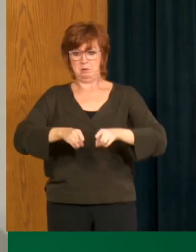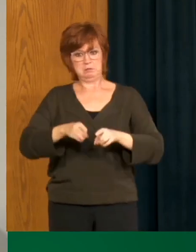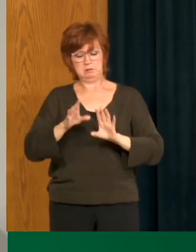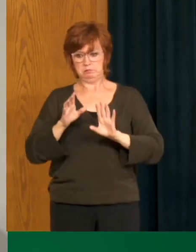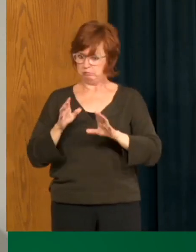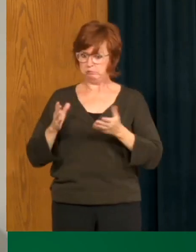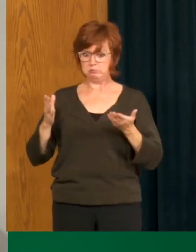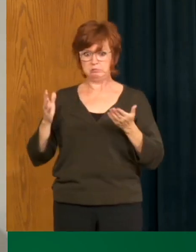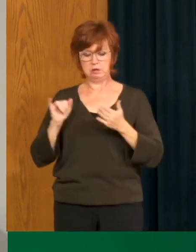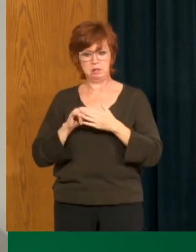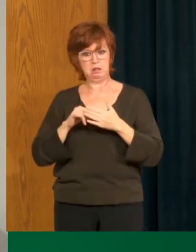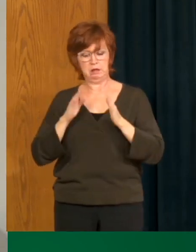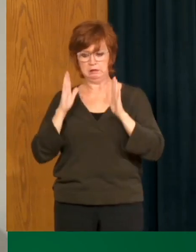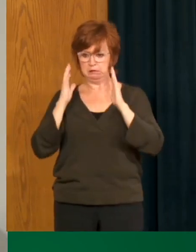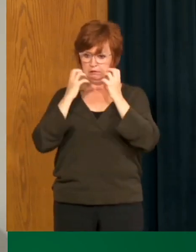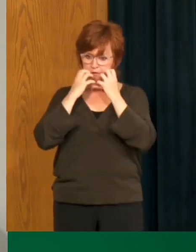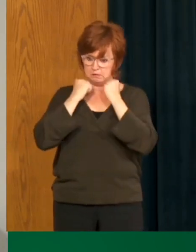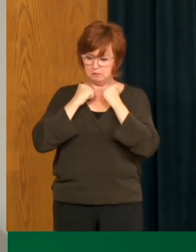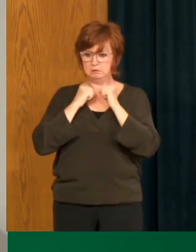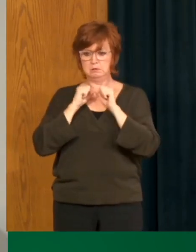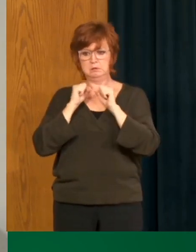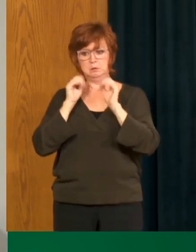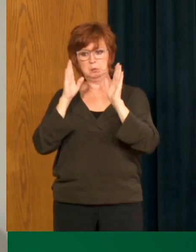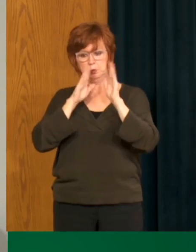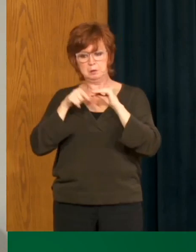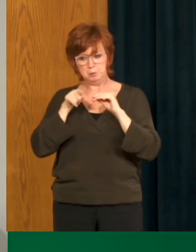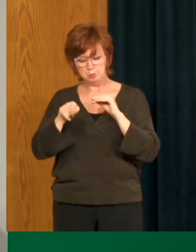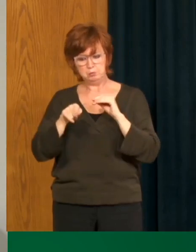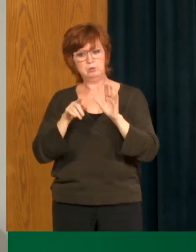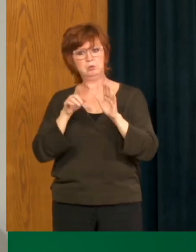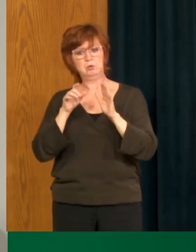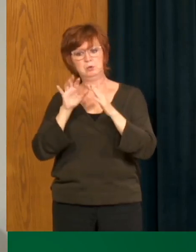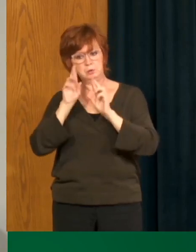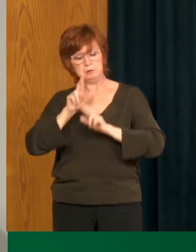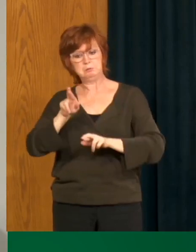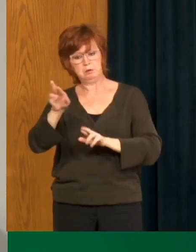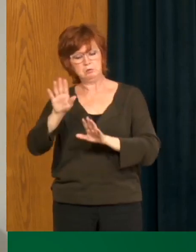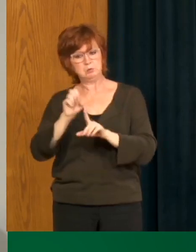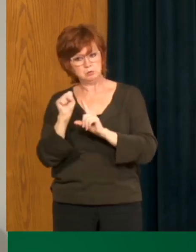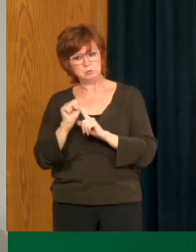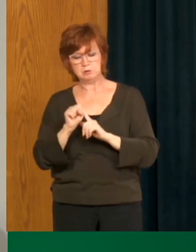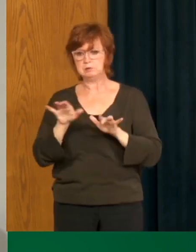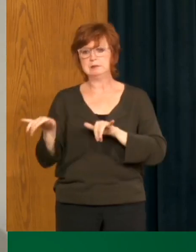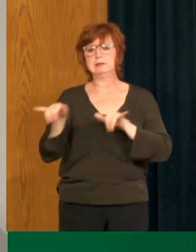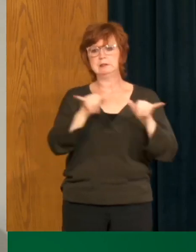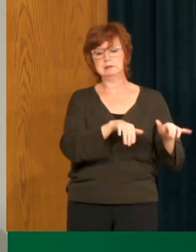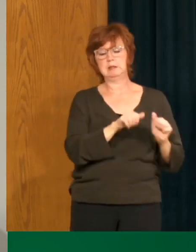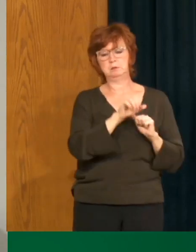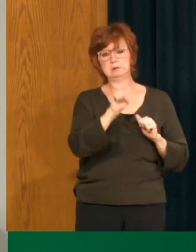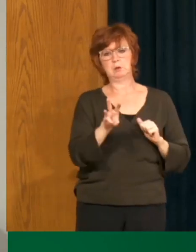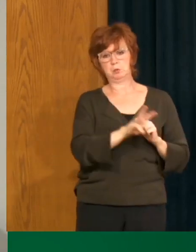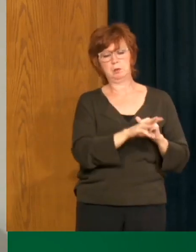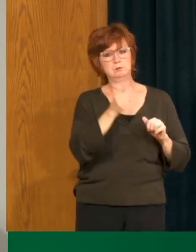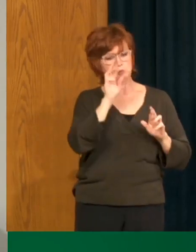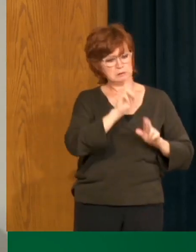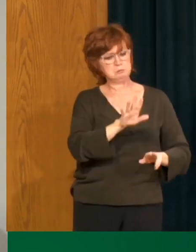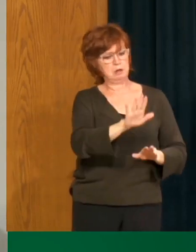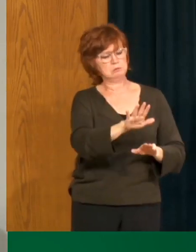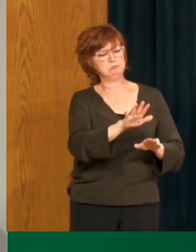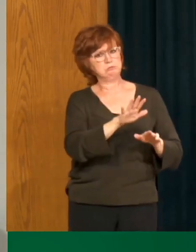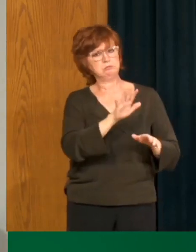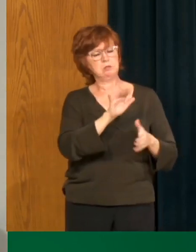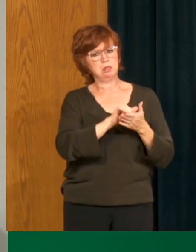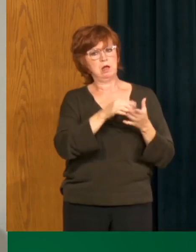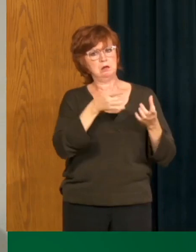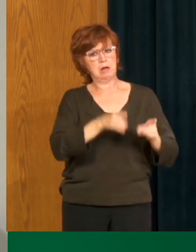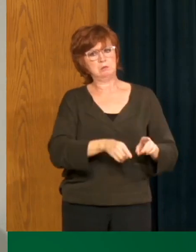we would expect to get for ourselves if we were in that situation. You have a follow-up, Roberta? Yeah, so on that note,